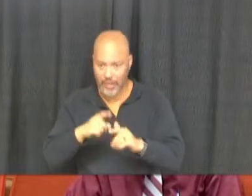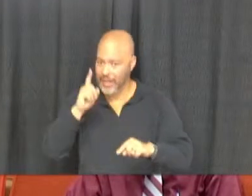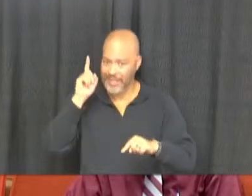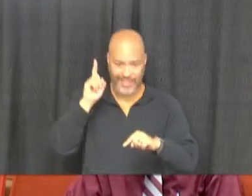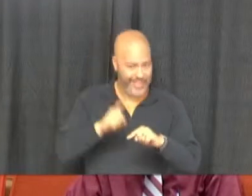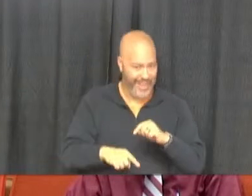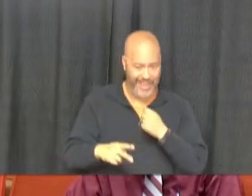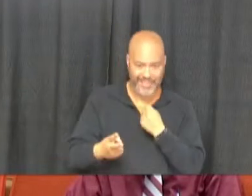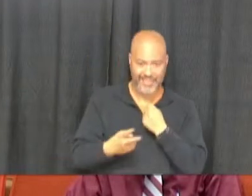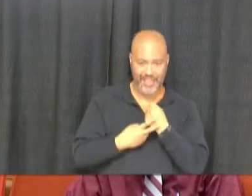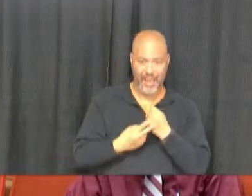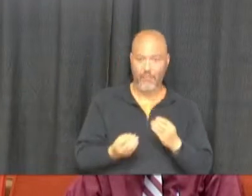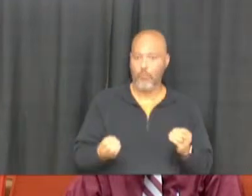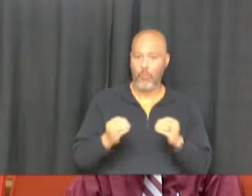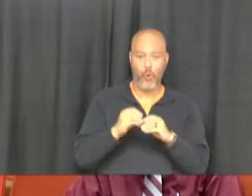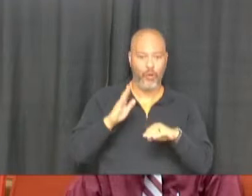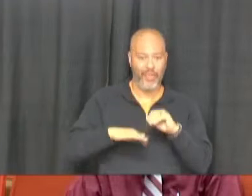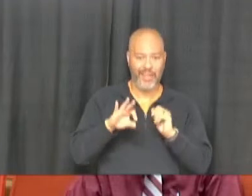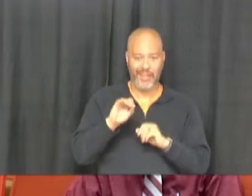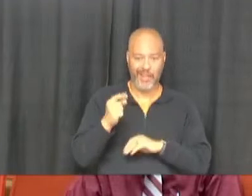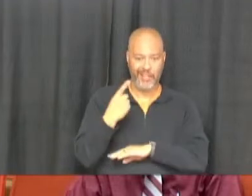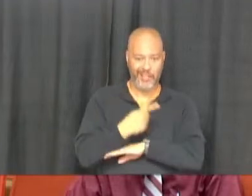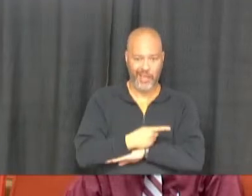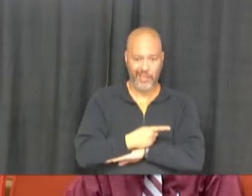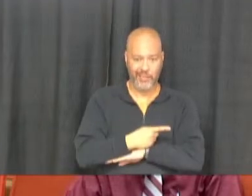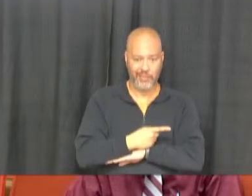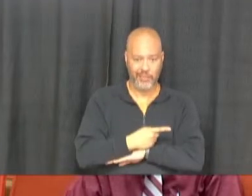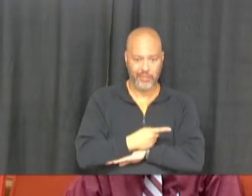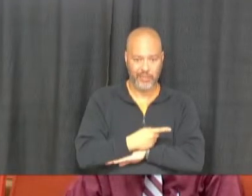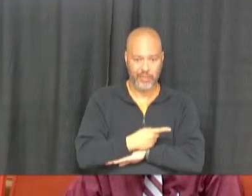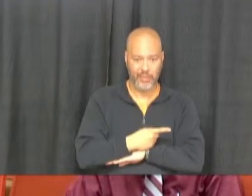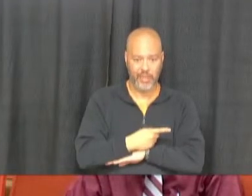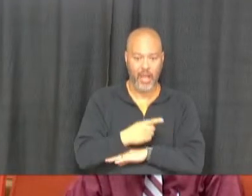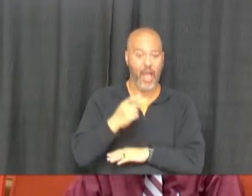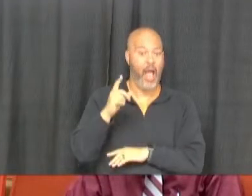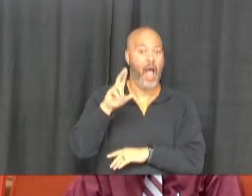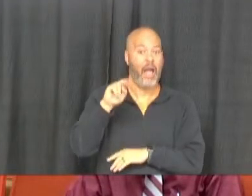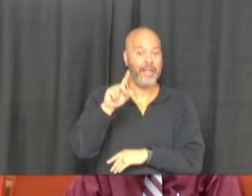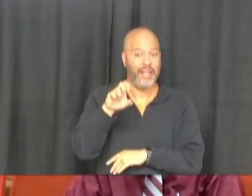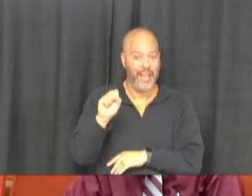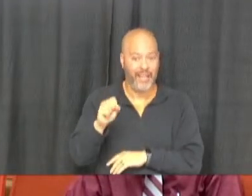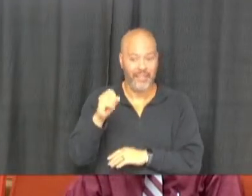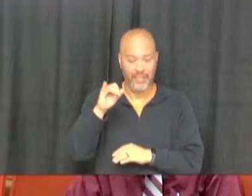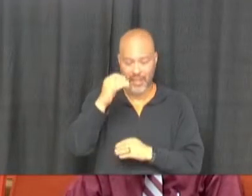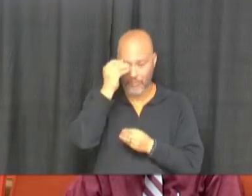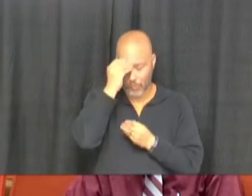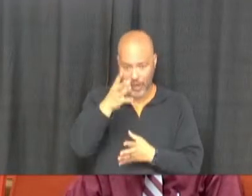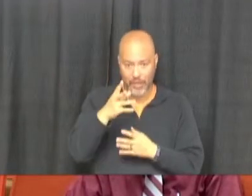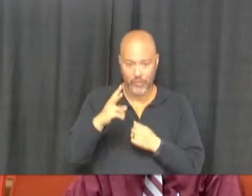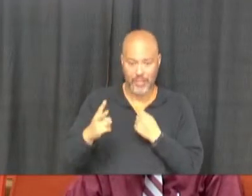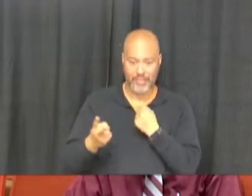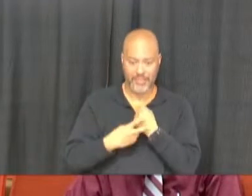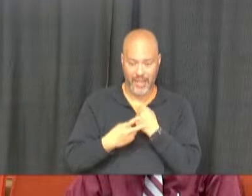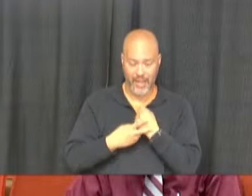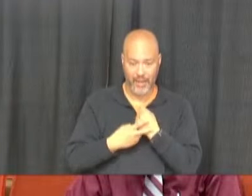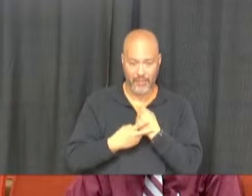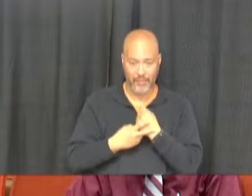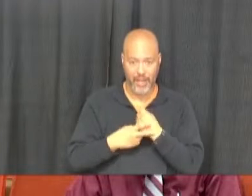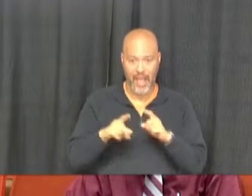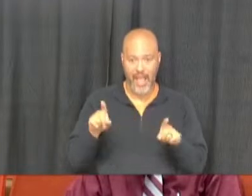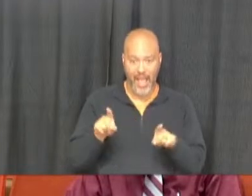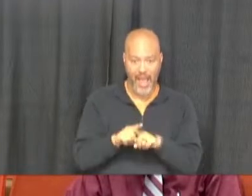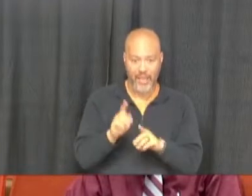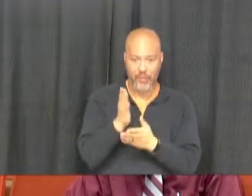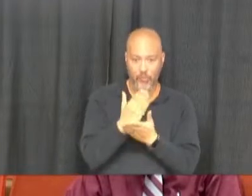be stored for more than 90 days unless the data is retained or stored